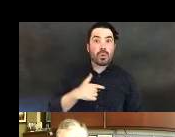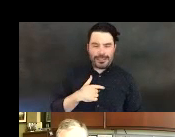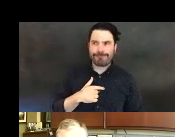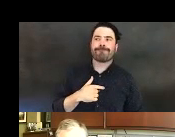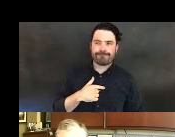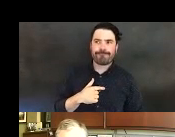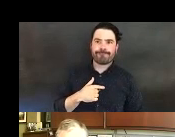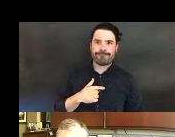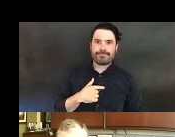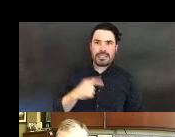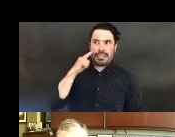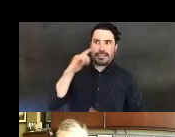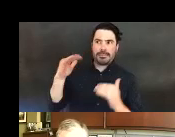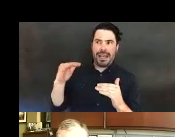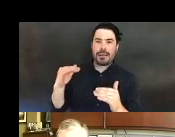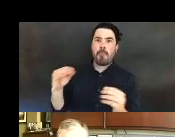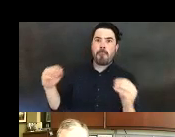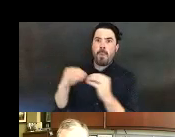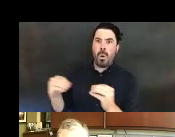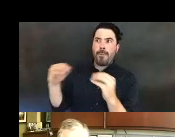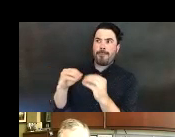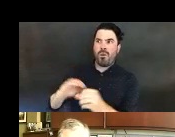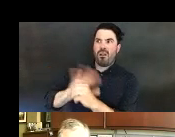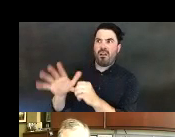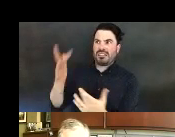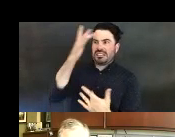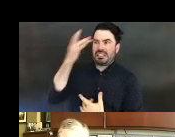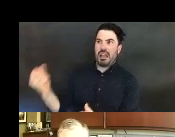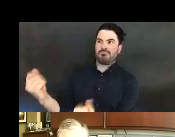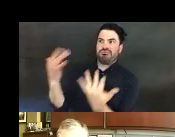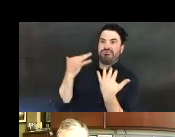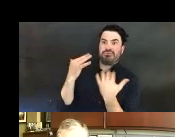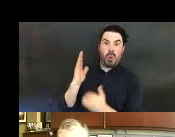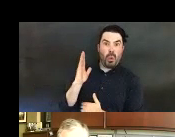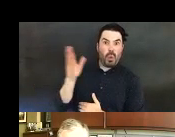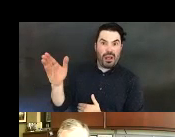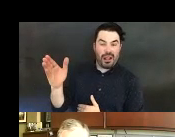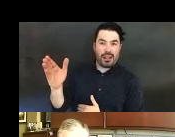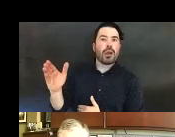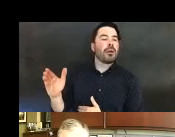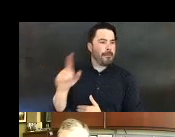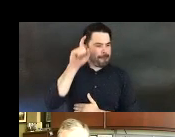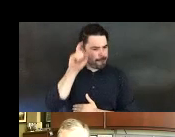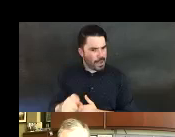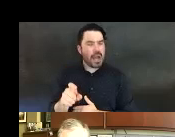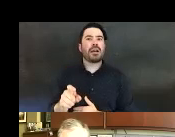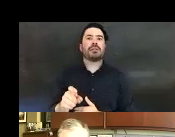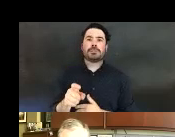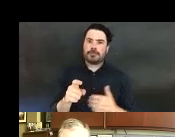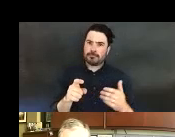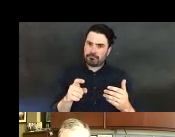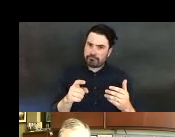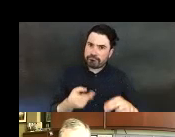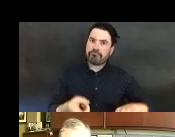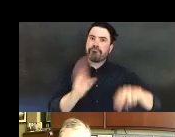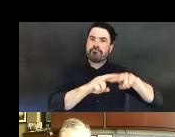patients, COVID positive patients in the community, we may need to significantly expand our capacity for this asymptomatic